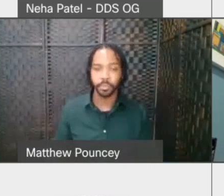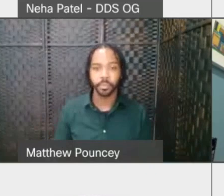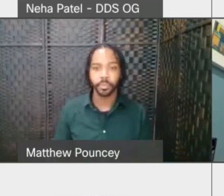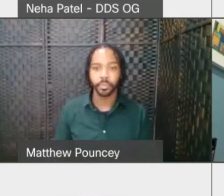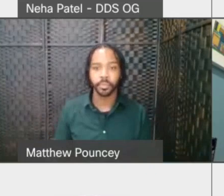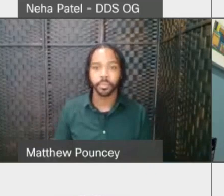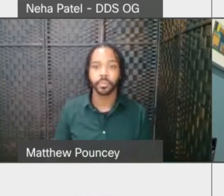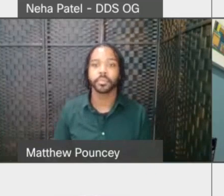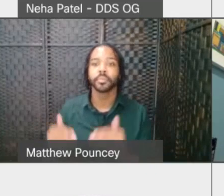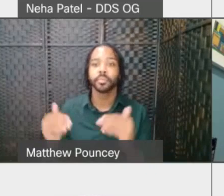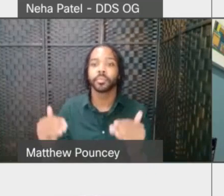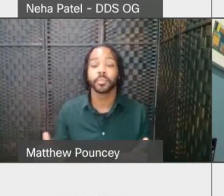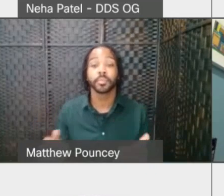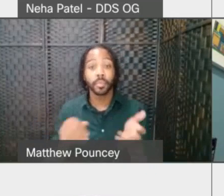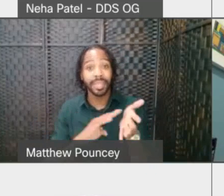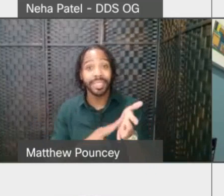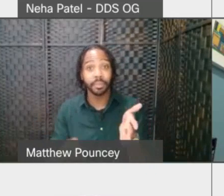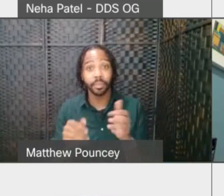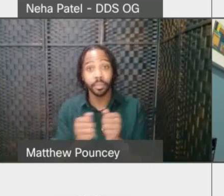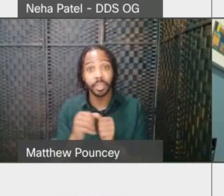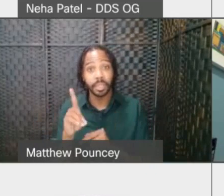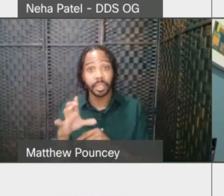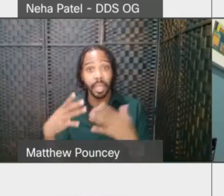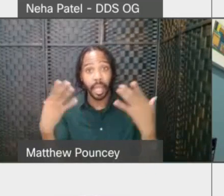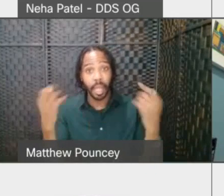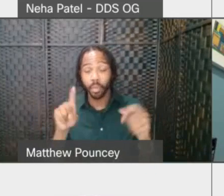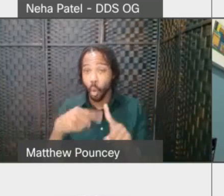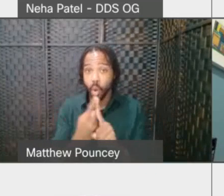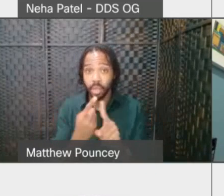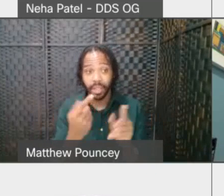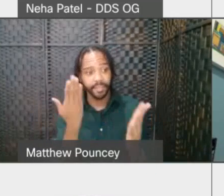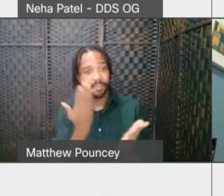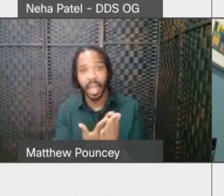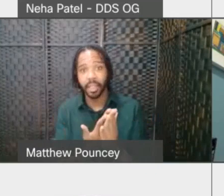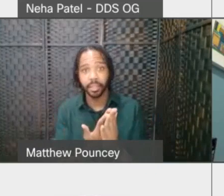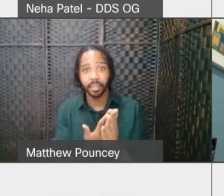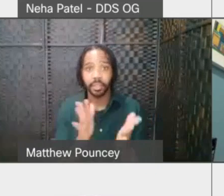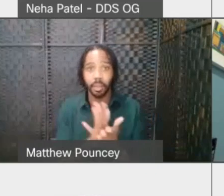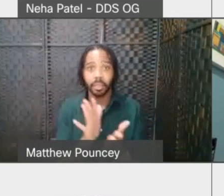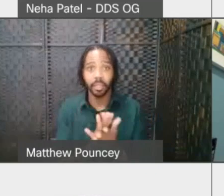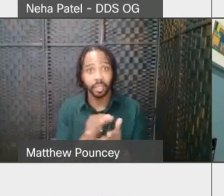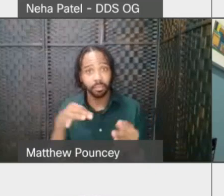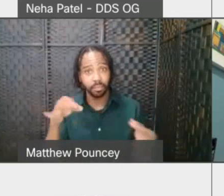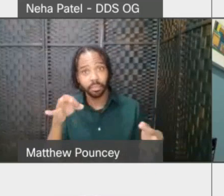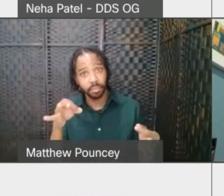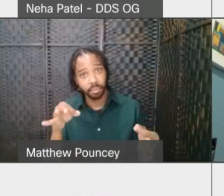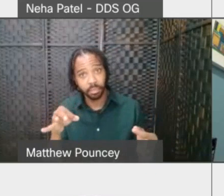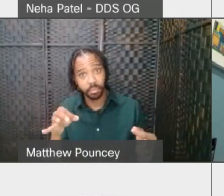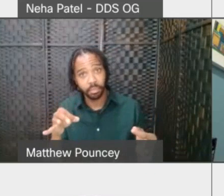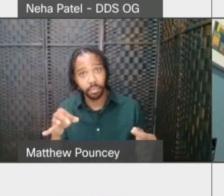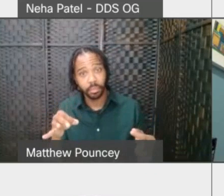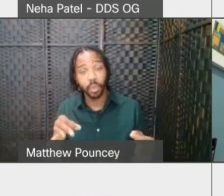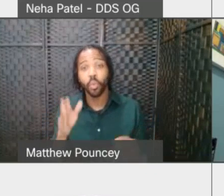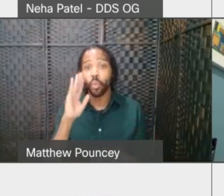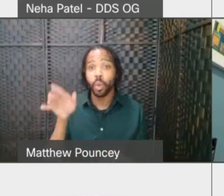So exemptions from DC Health are the only valid documentation a provider can utilize. Will the staff/consultant be